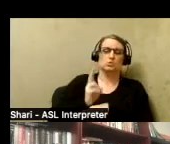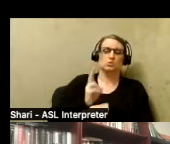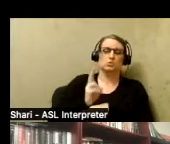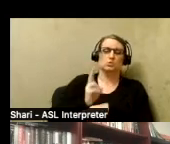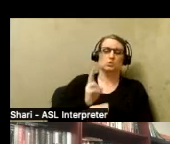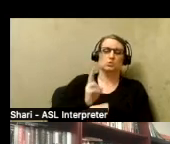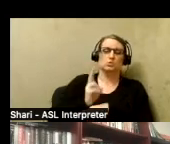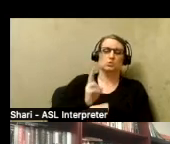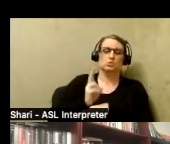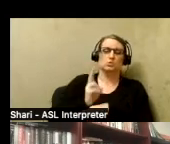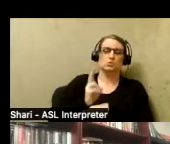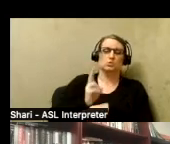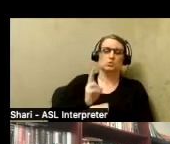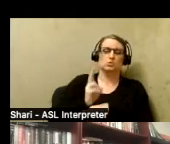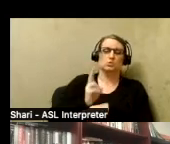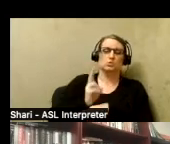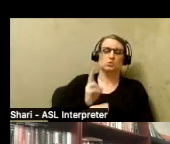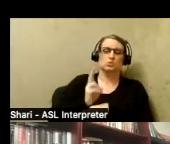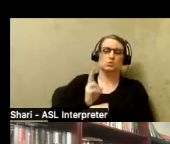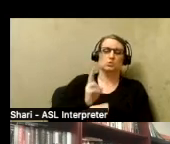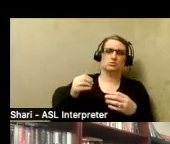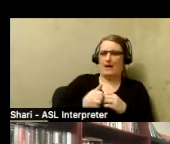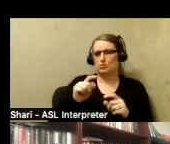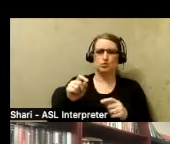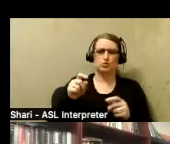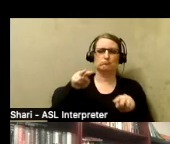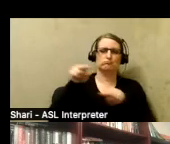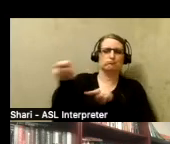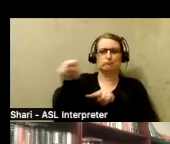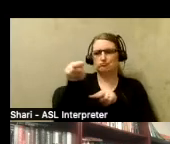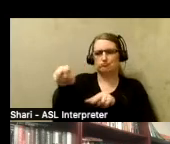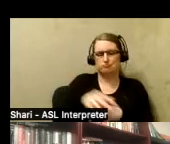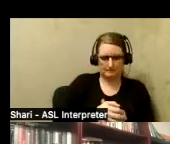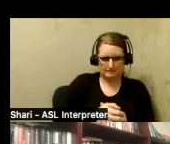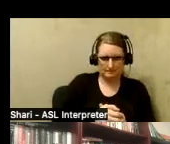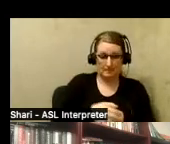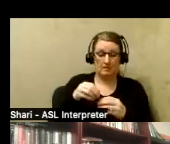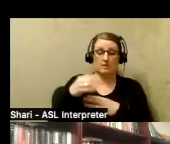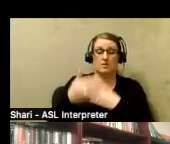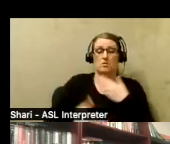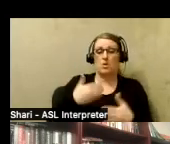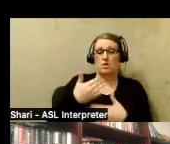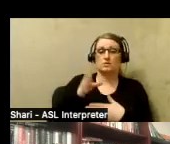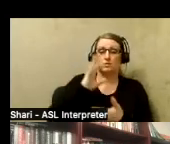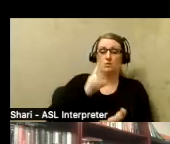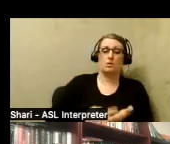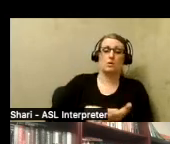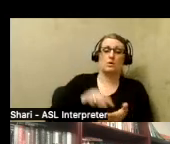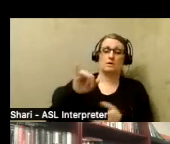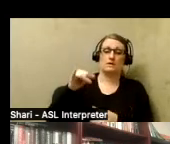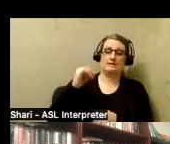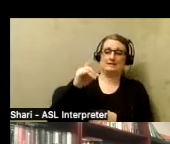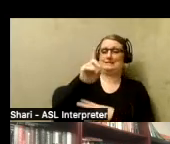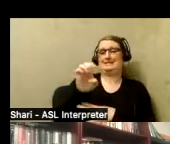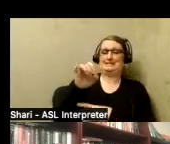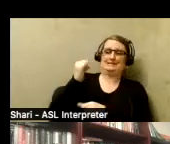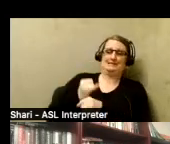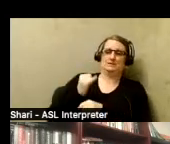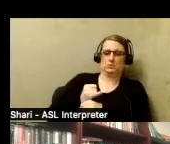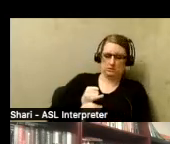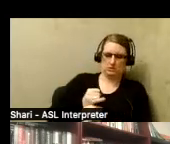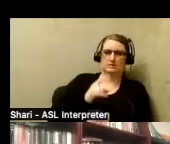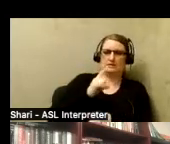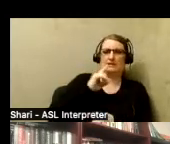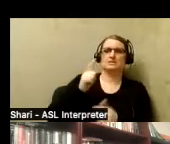to control? And in the process, we'll also argue that deinstitutionalization